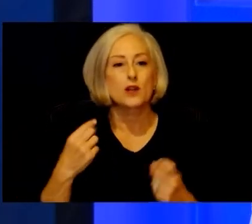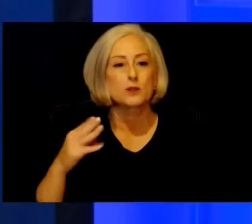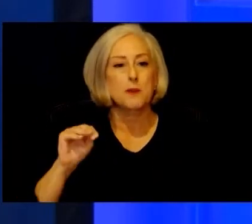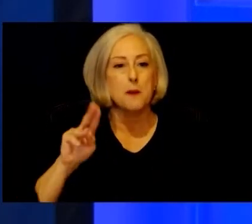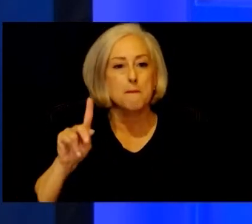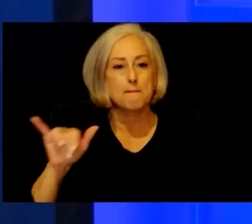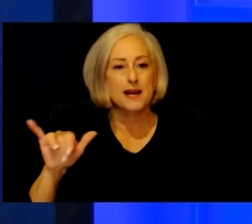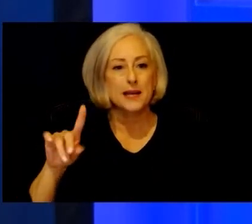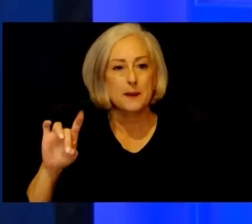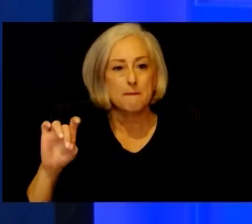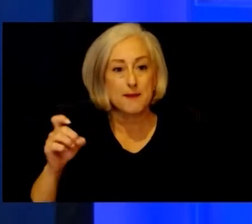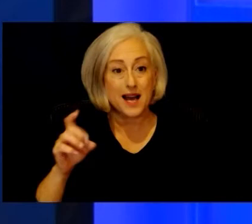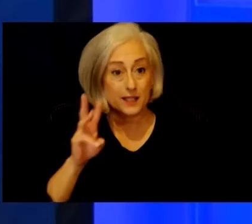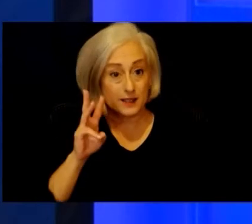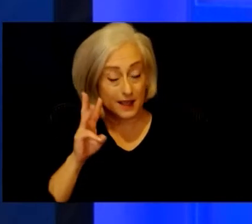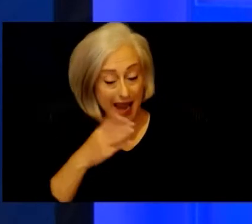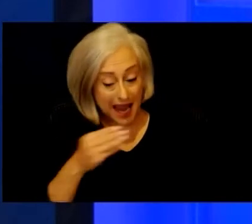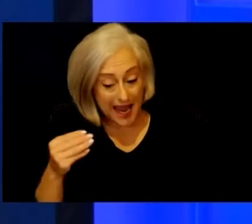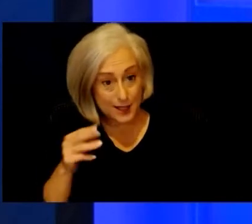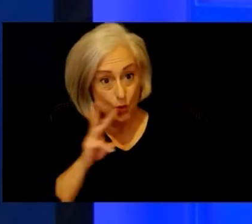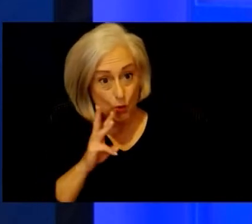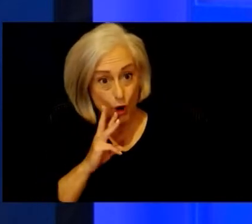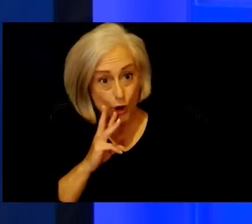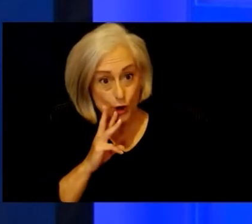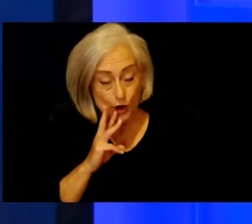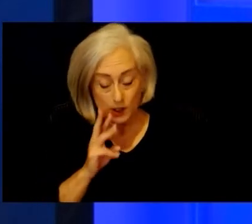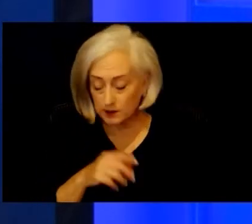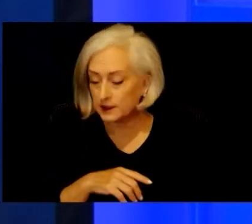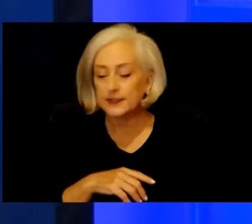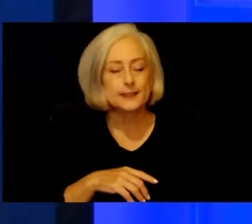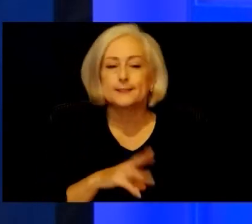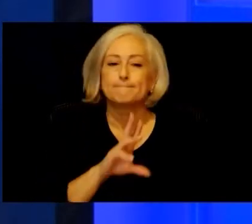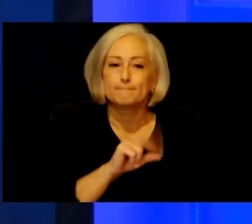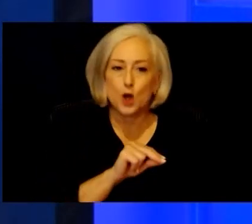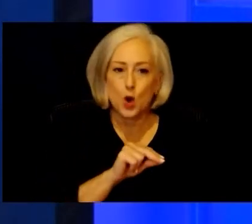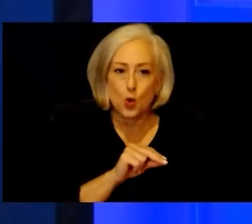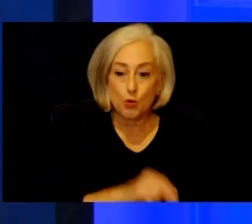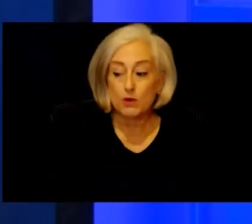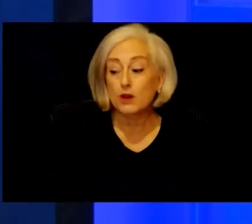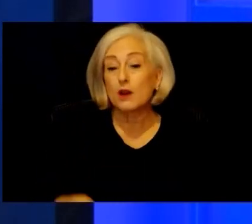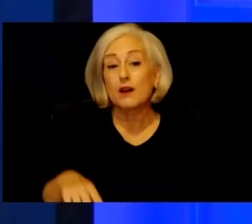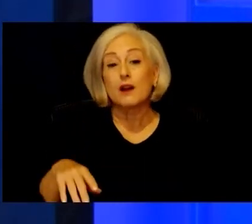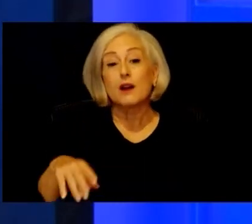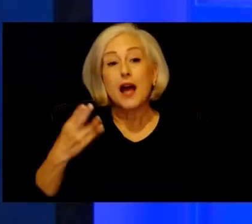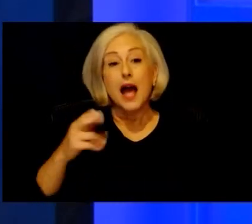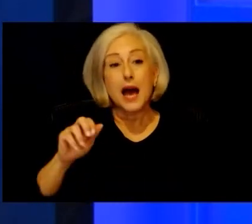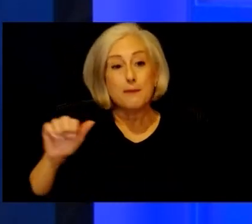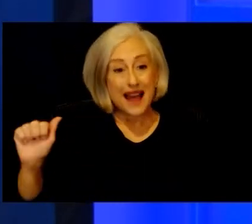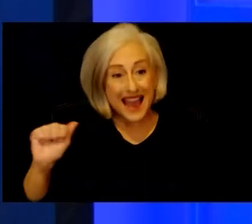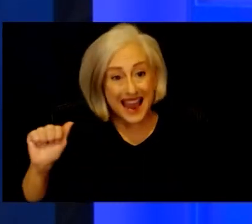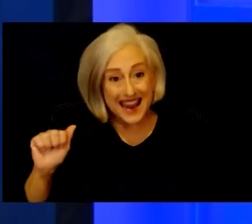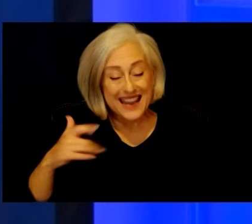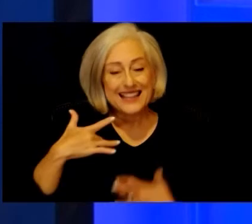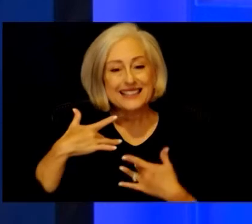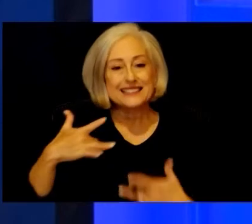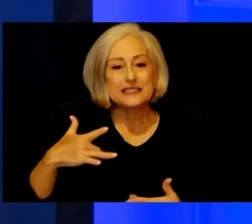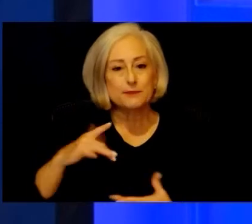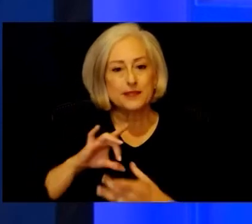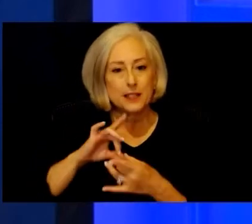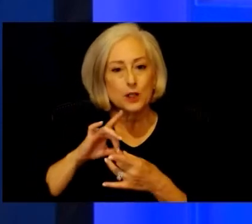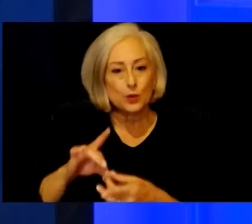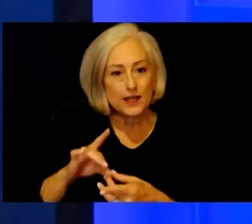can be spread through those things like tea, like food. It is more fecal oral linked to food, but it can also be